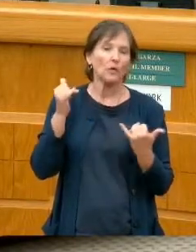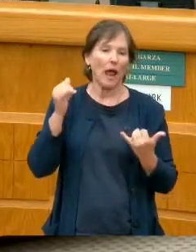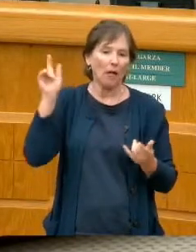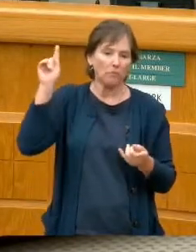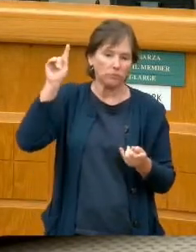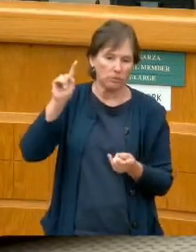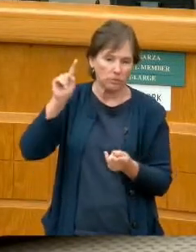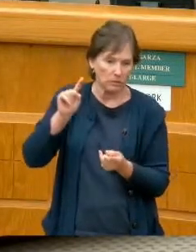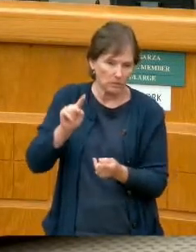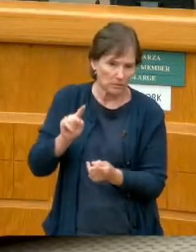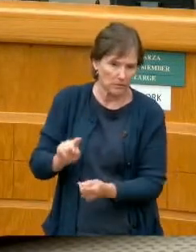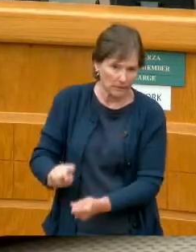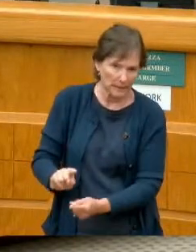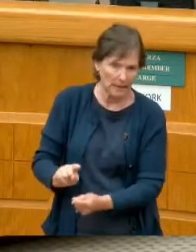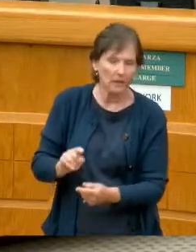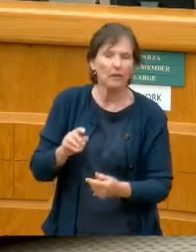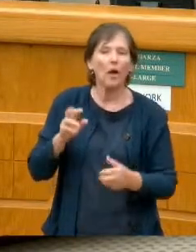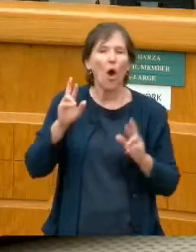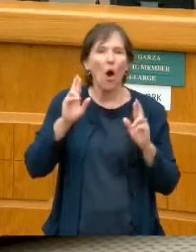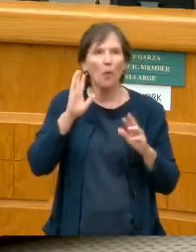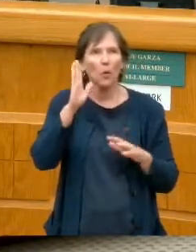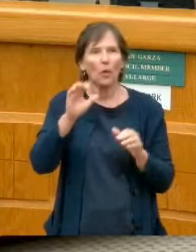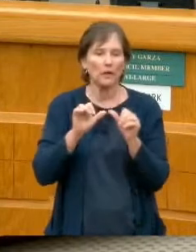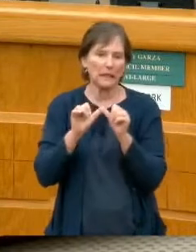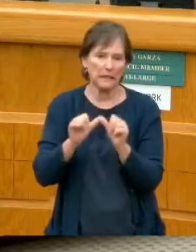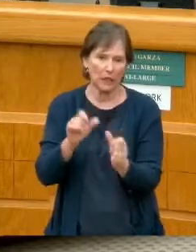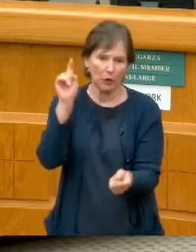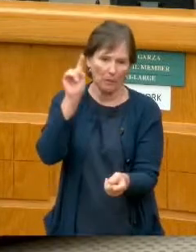stays this way, and in fact, we hope it decreases even further.